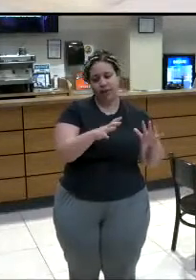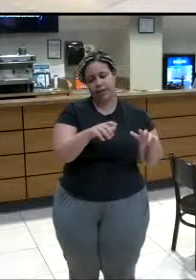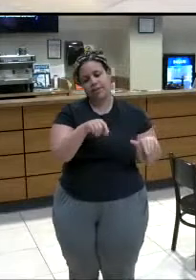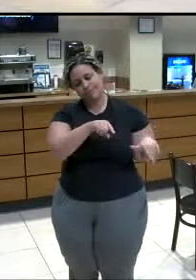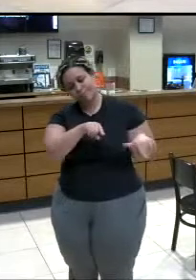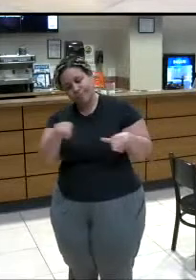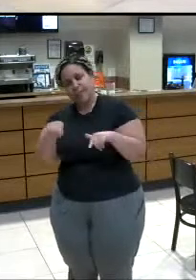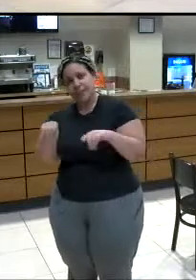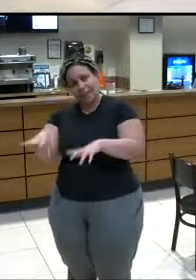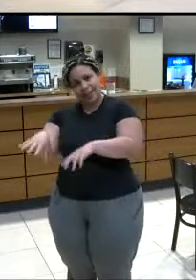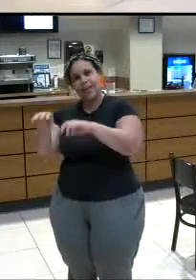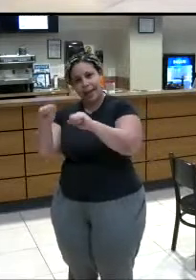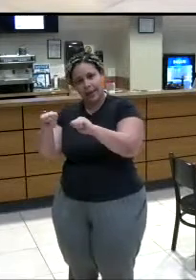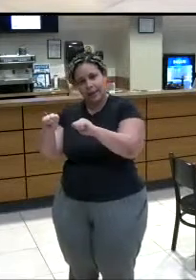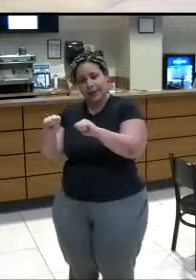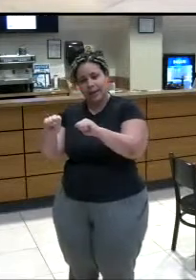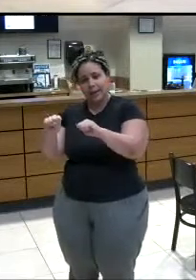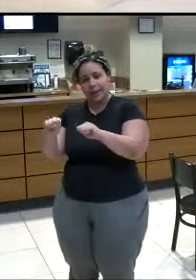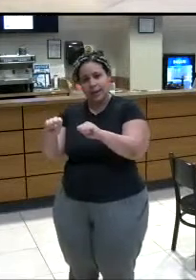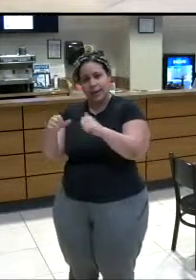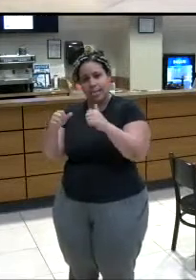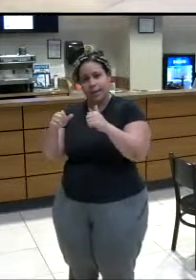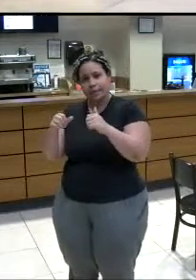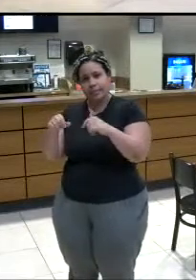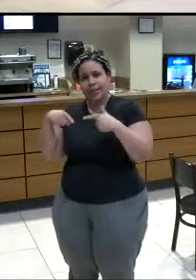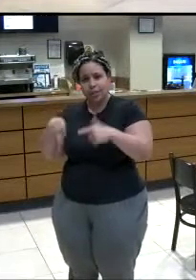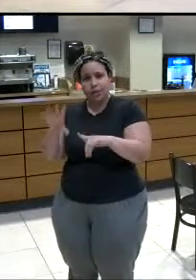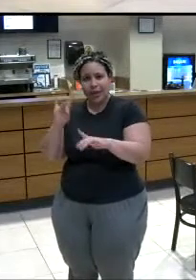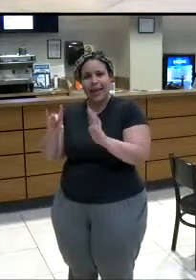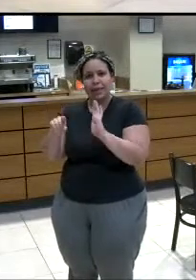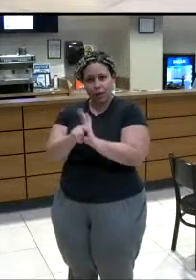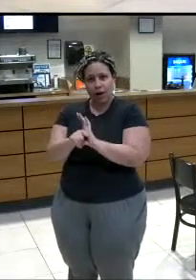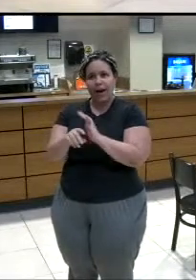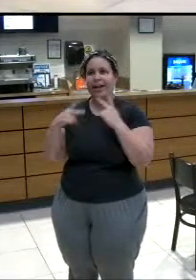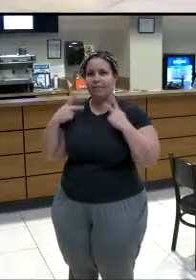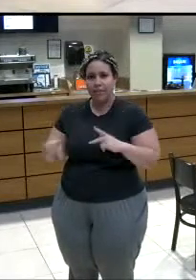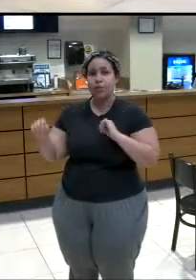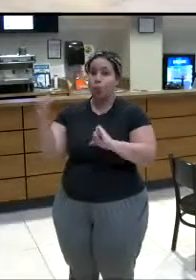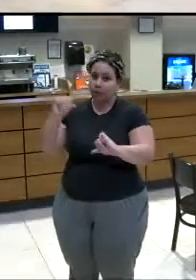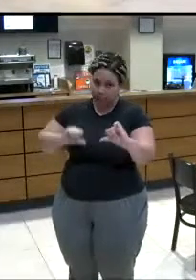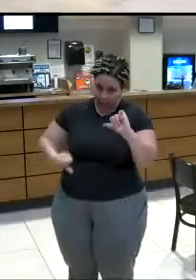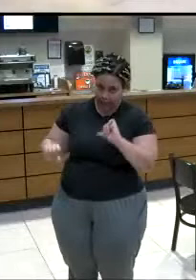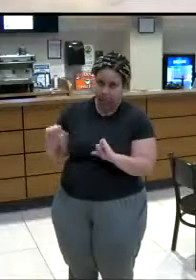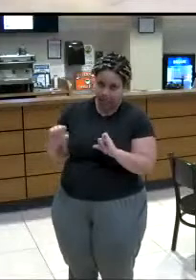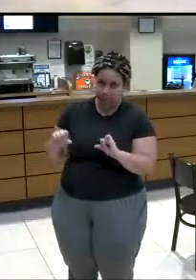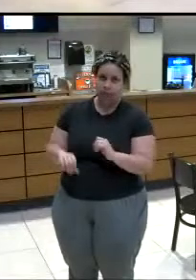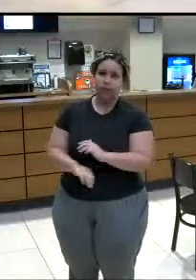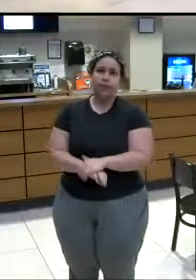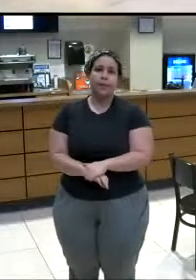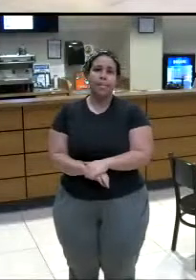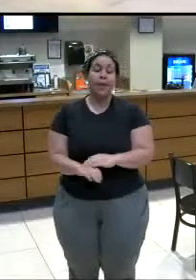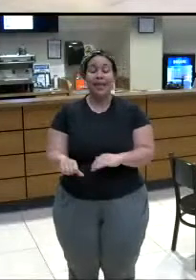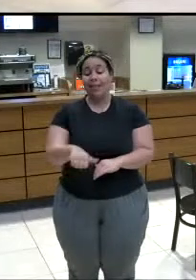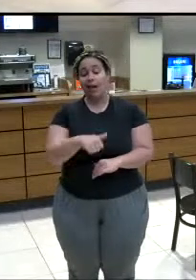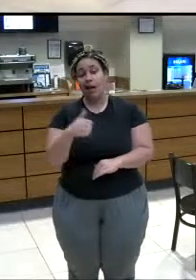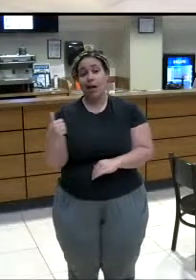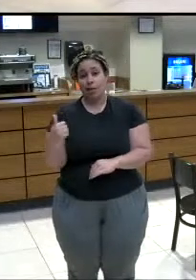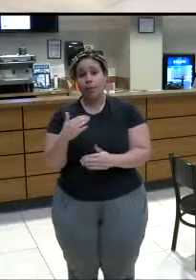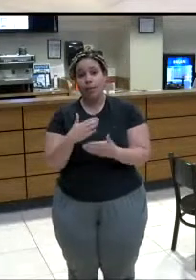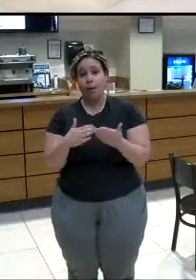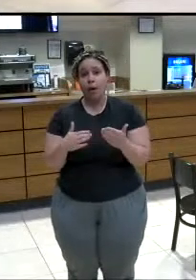4x4 block in high school in physical science. The other part of it is that when students take high